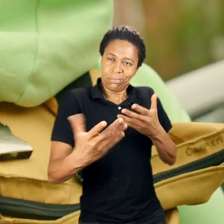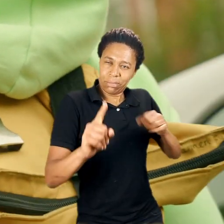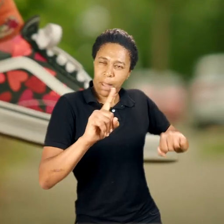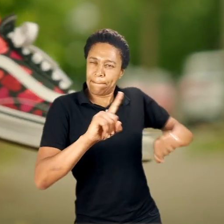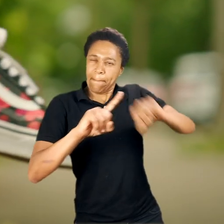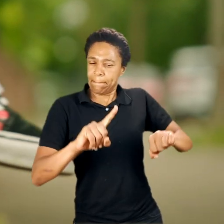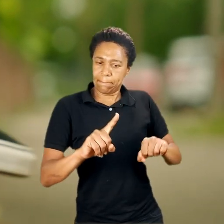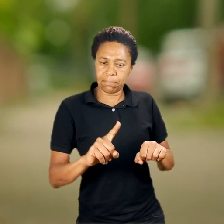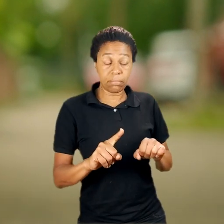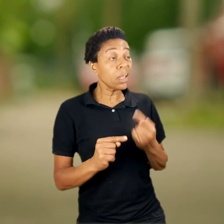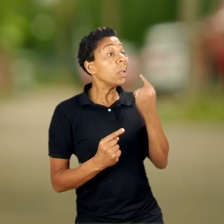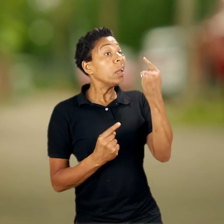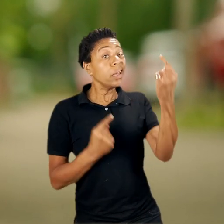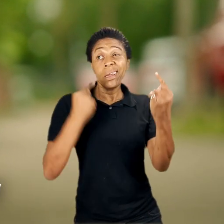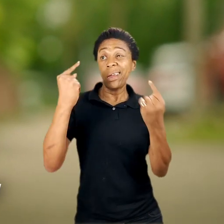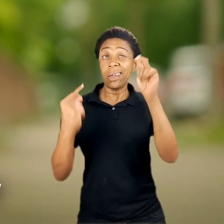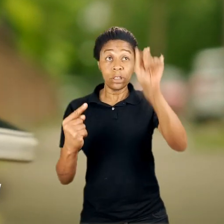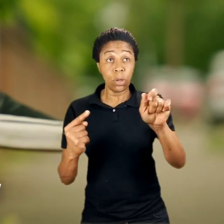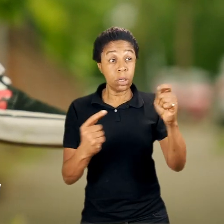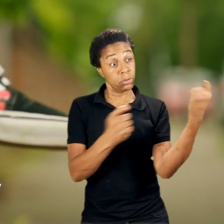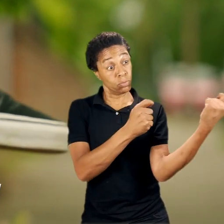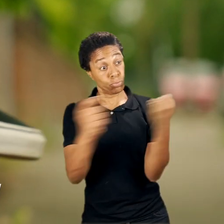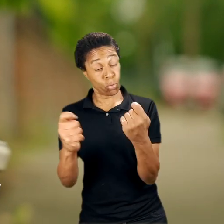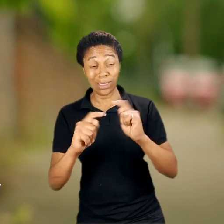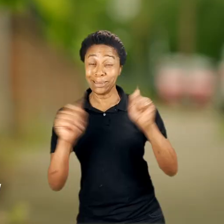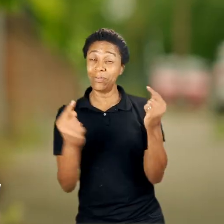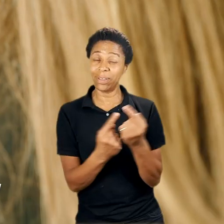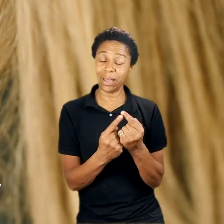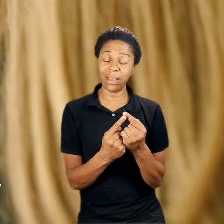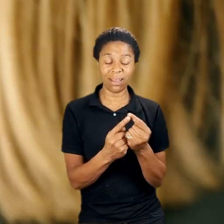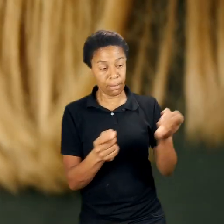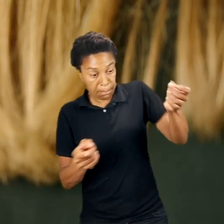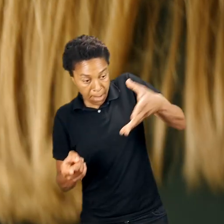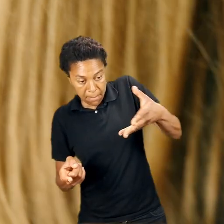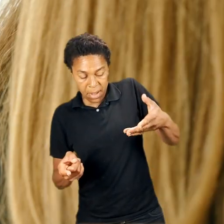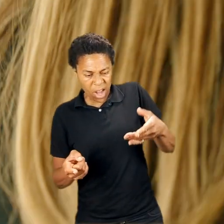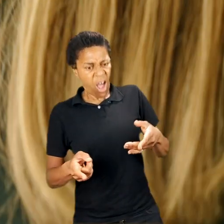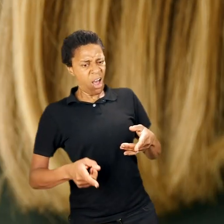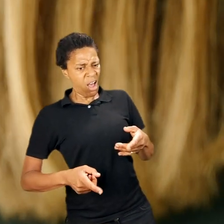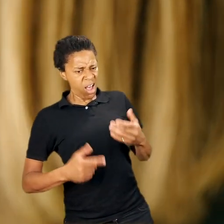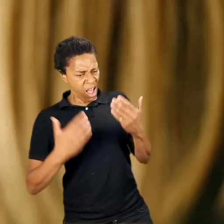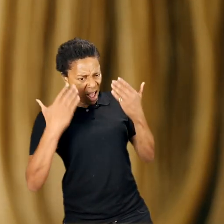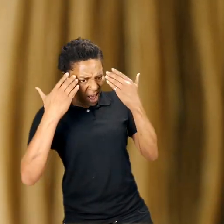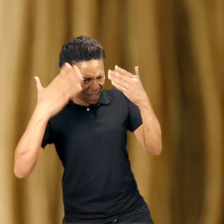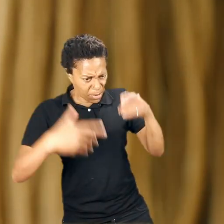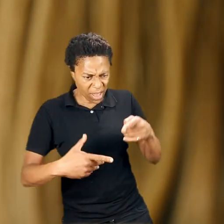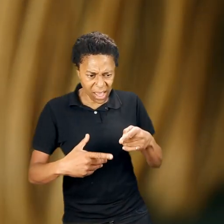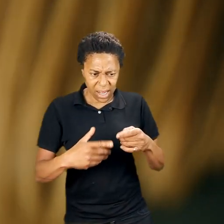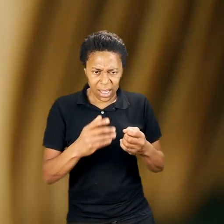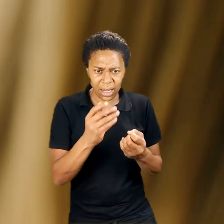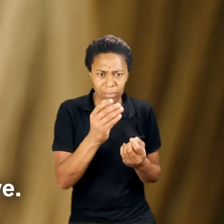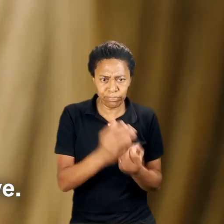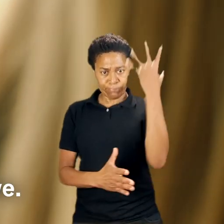but everybody's brought something different which is then maybe changed the way you thought about something or sparked